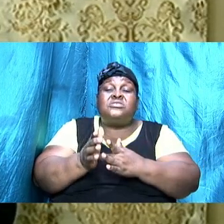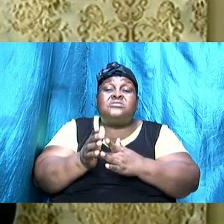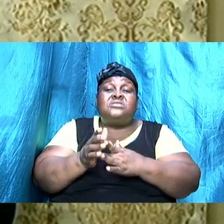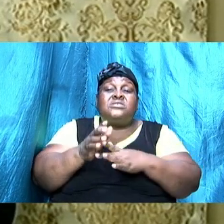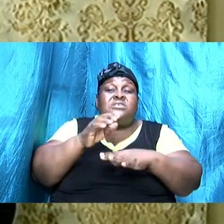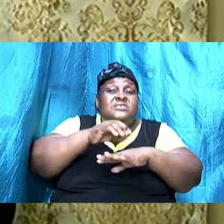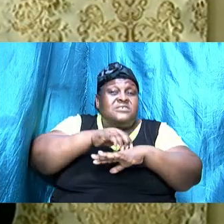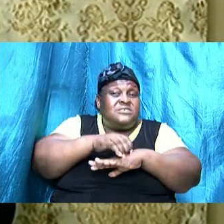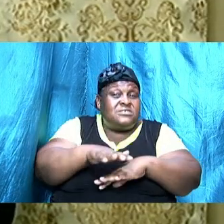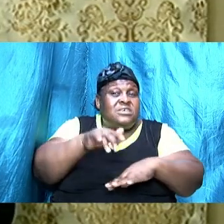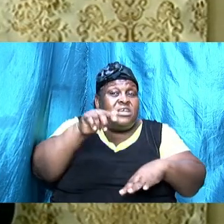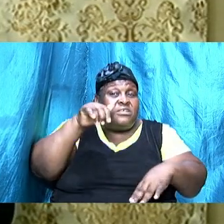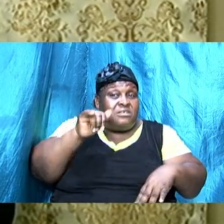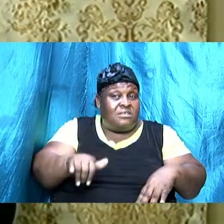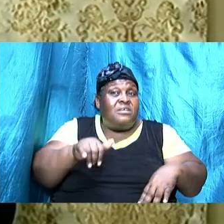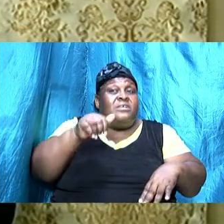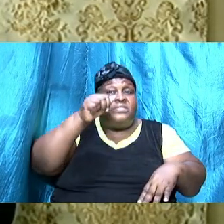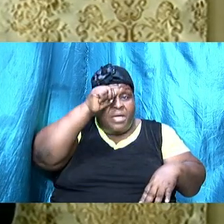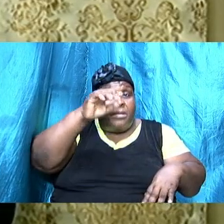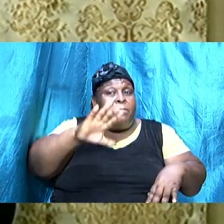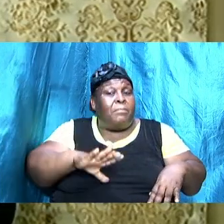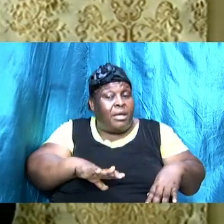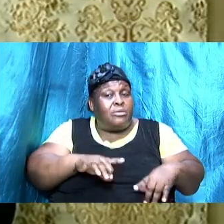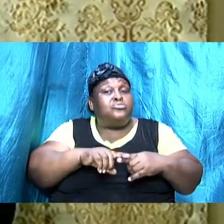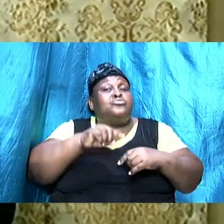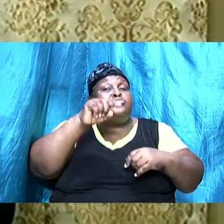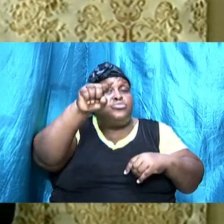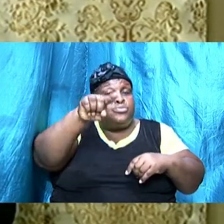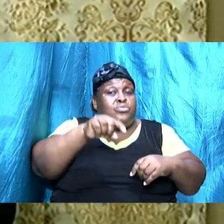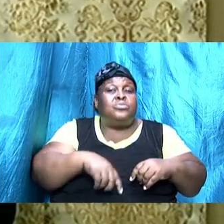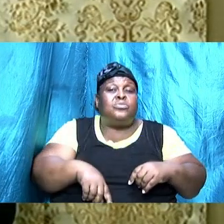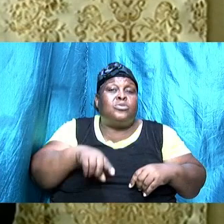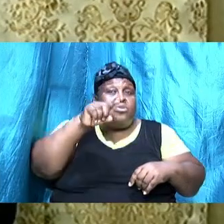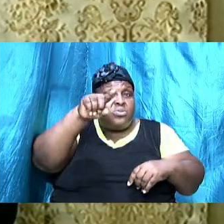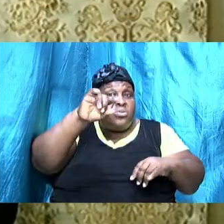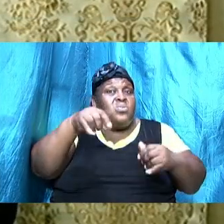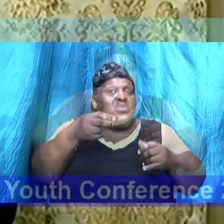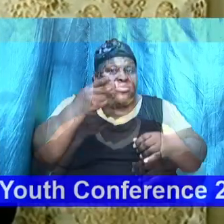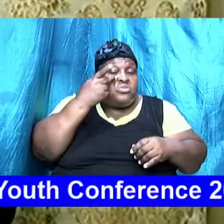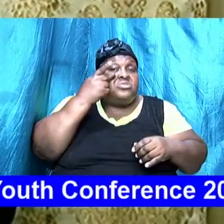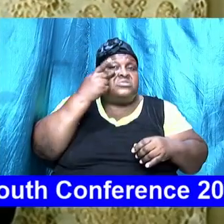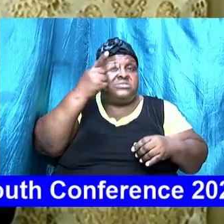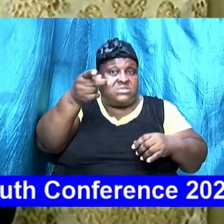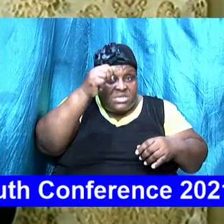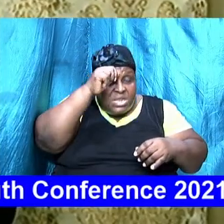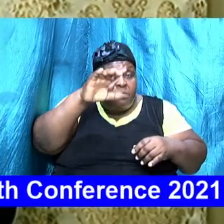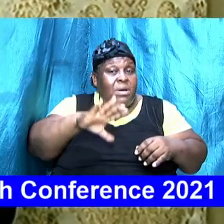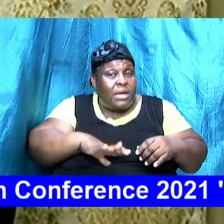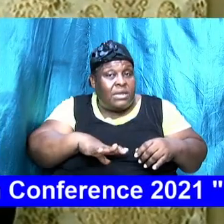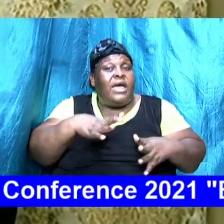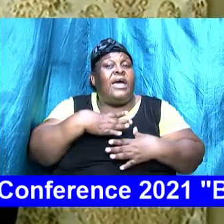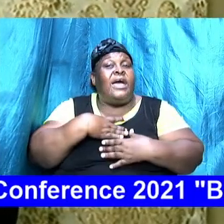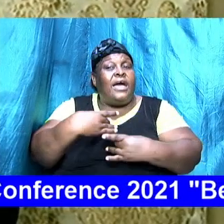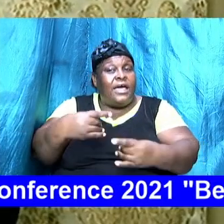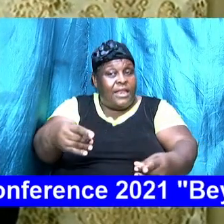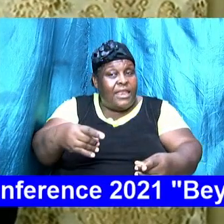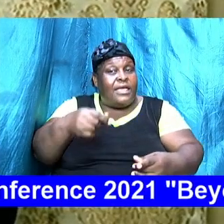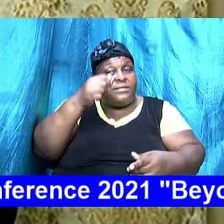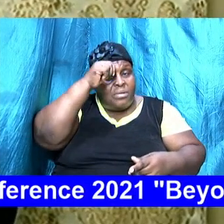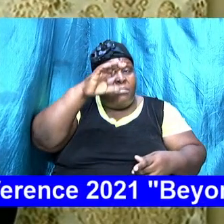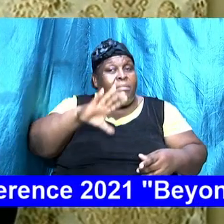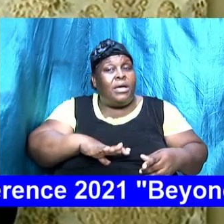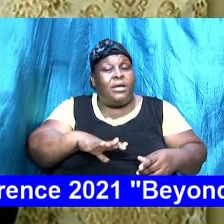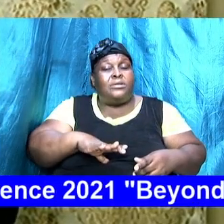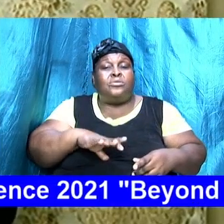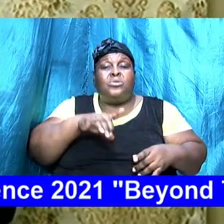you. You just see him and like him, and you cannot have him.